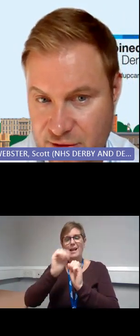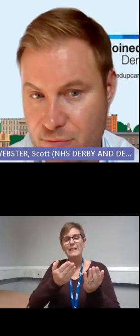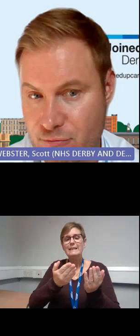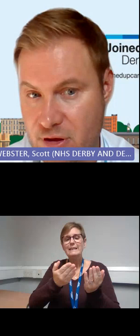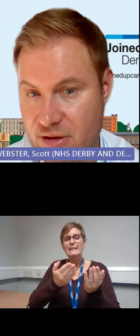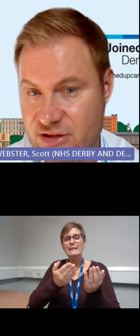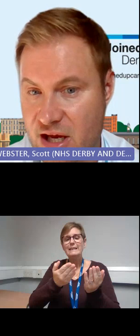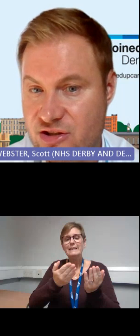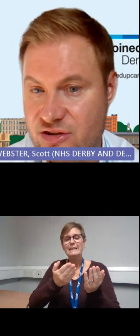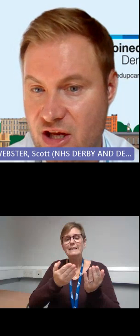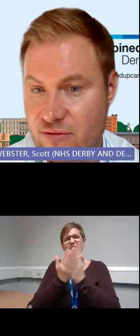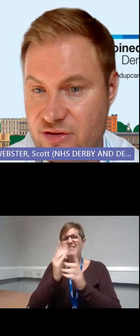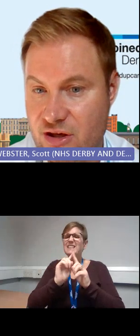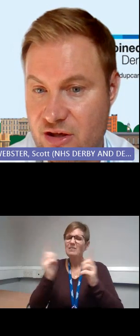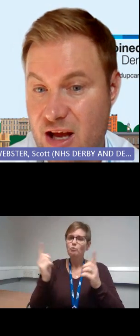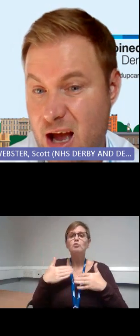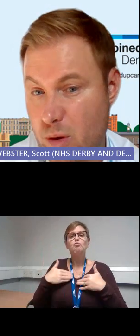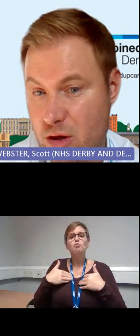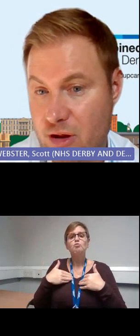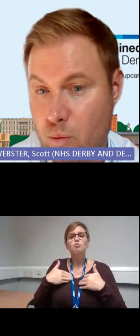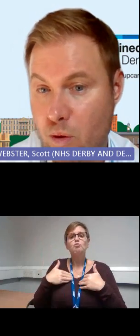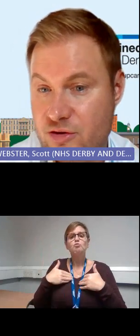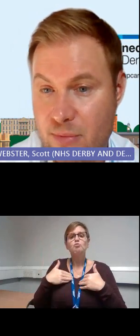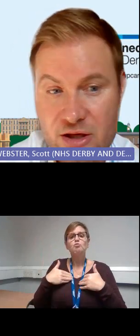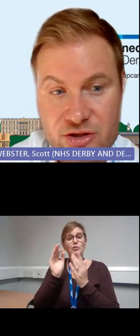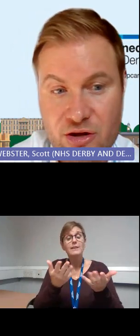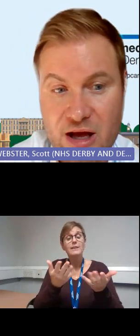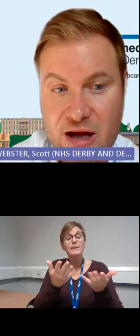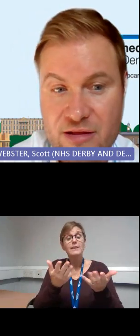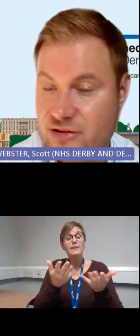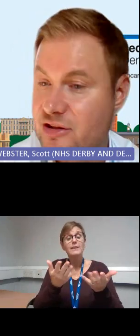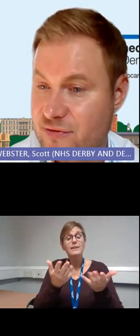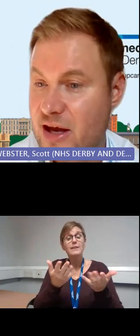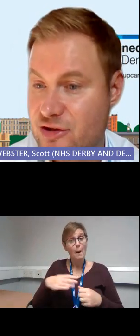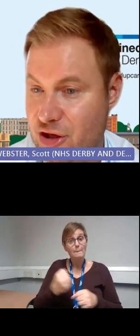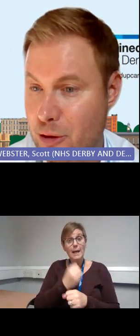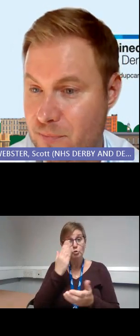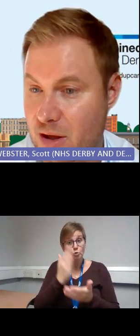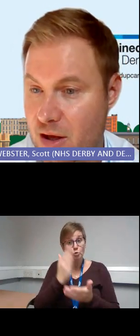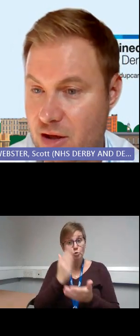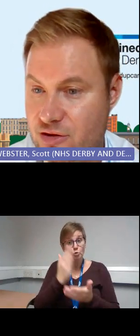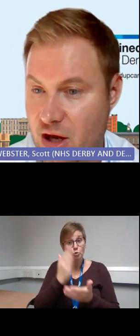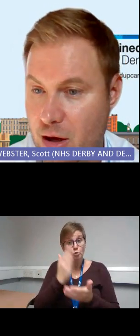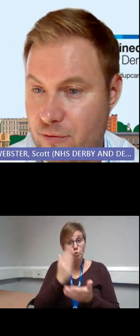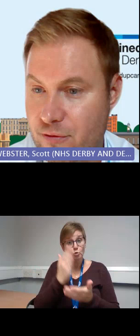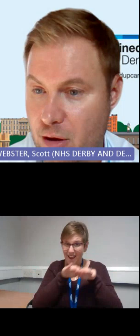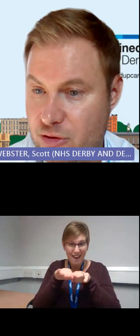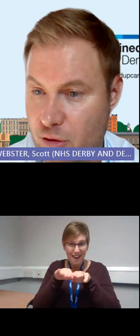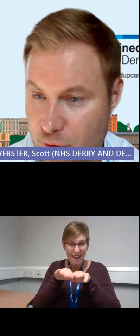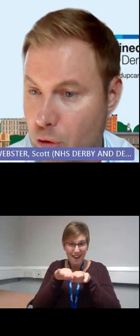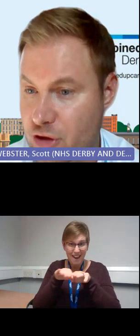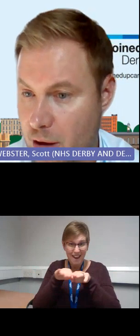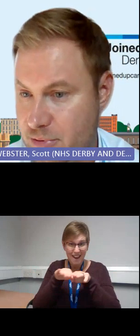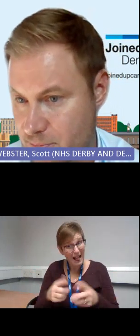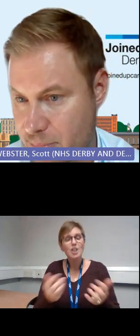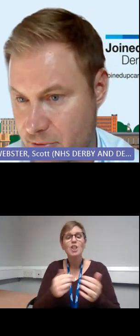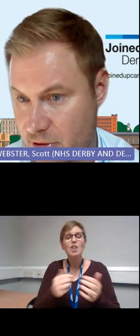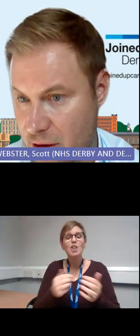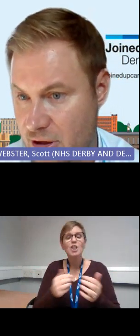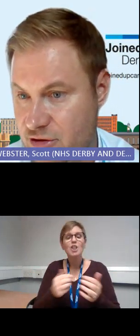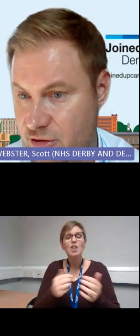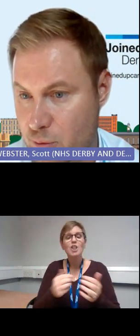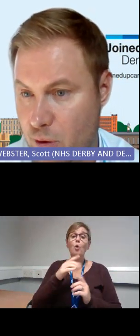access different rehabilitation services, and we currently want to make sure that this is fair too. So for all